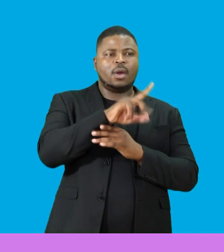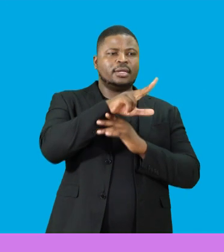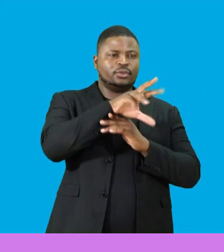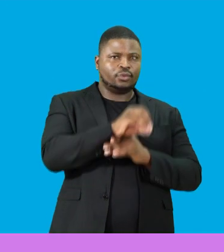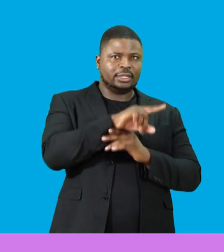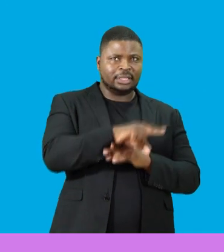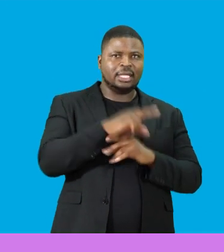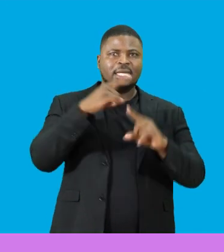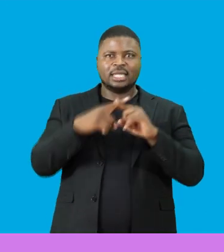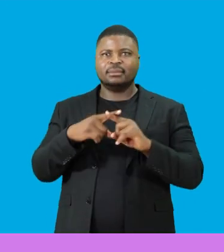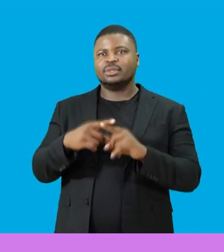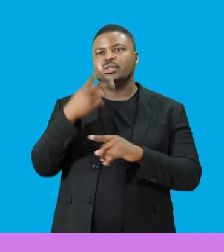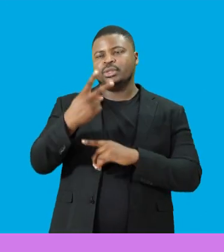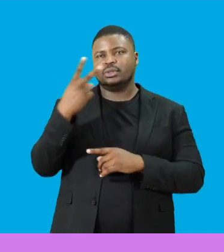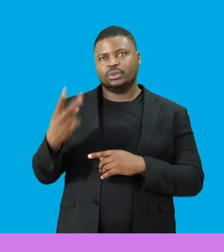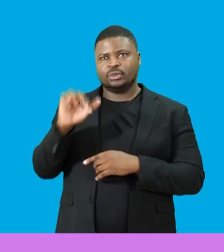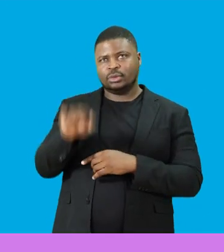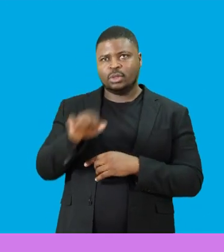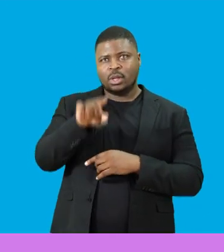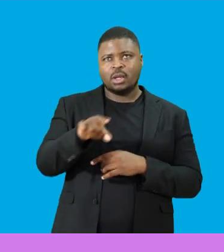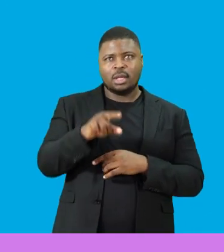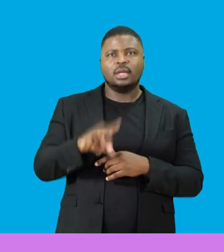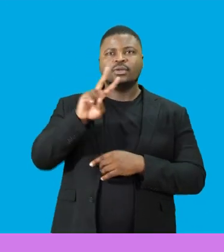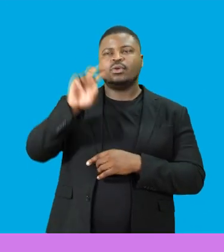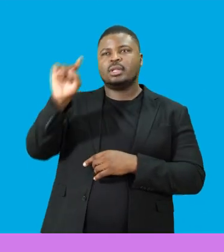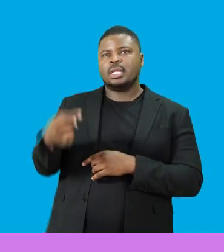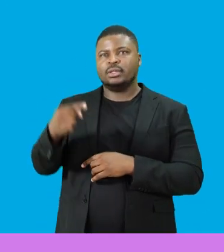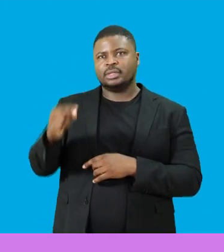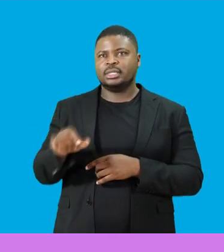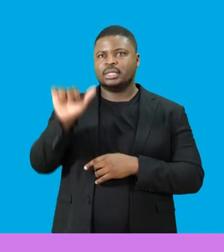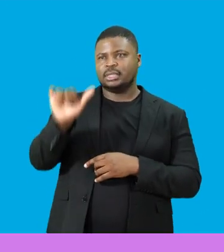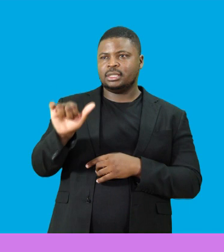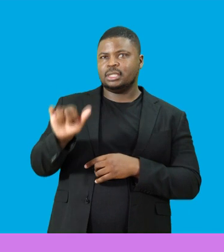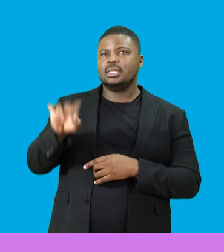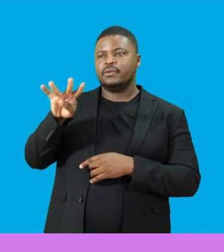say 120 multiplied by 22, it gives us